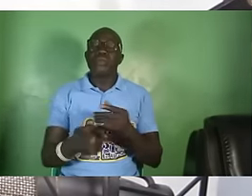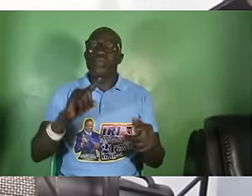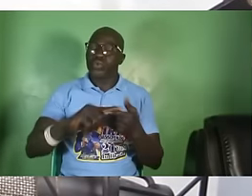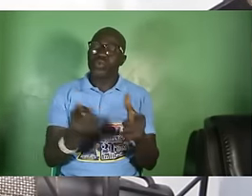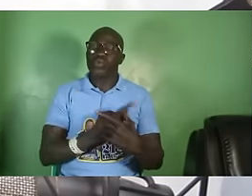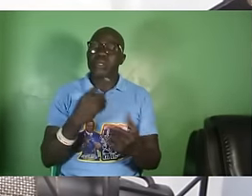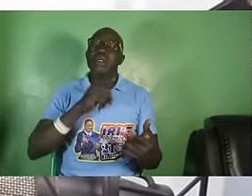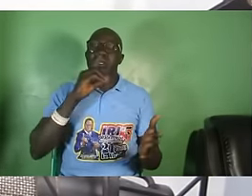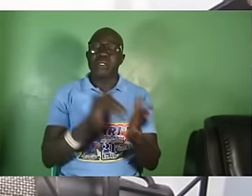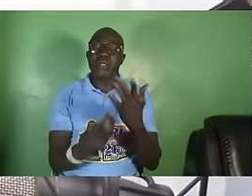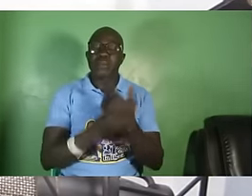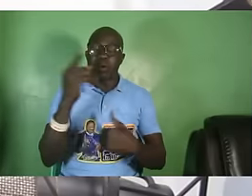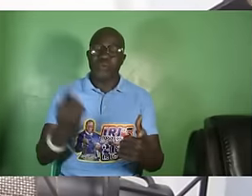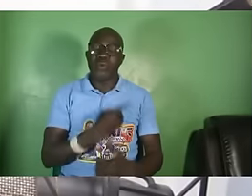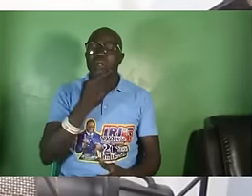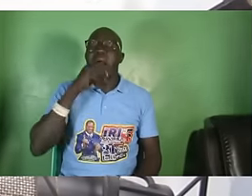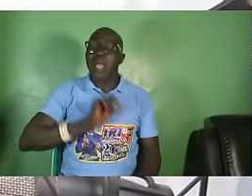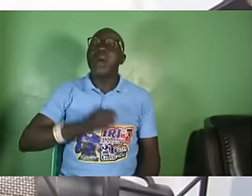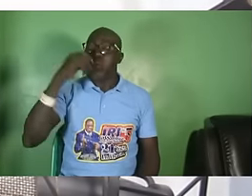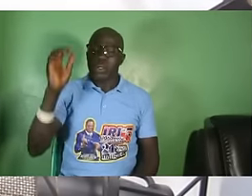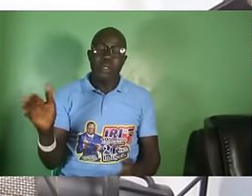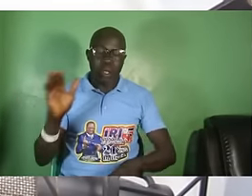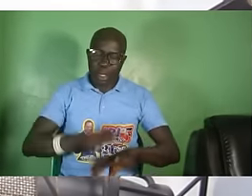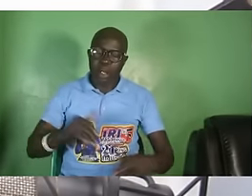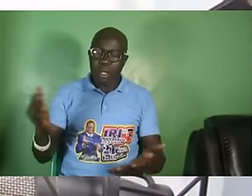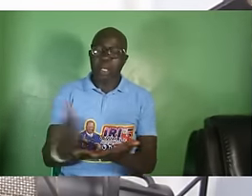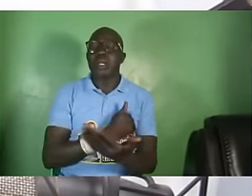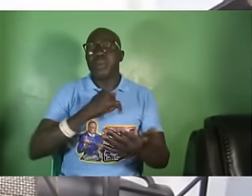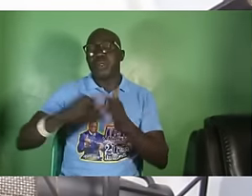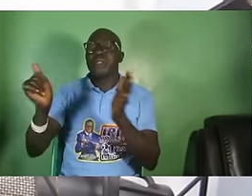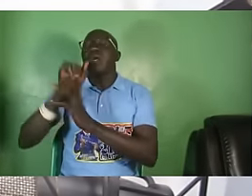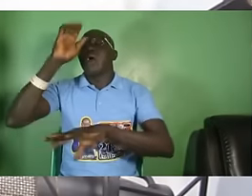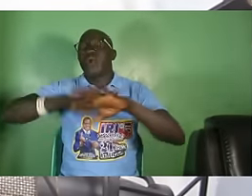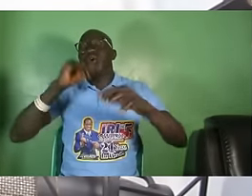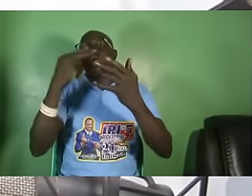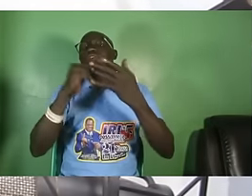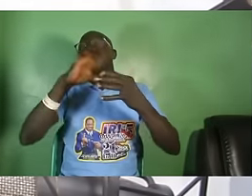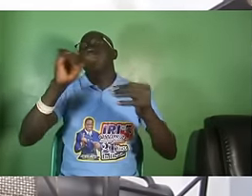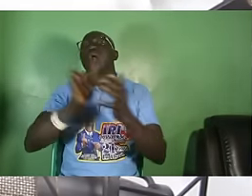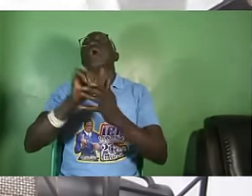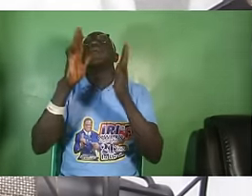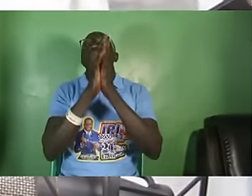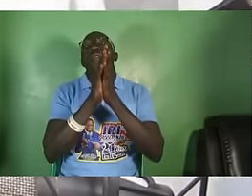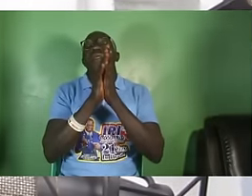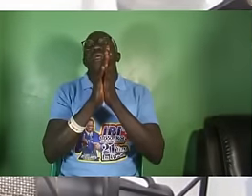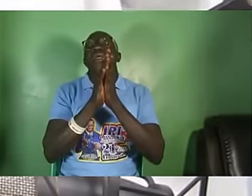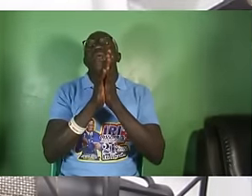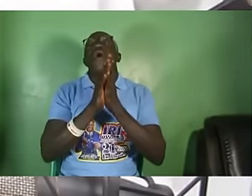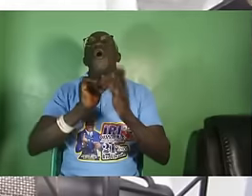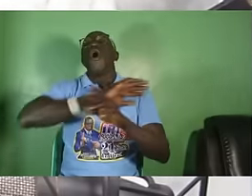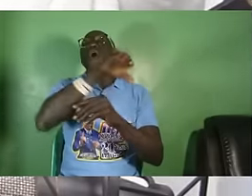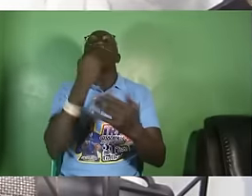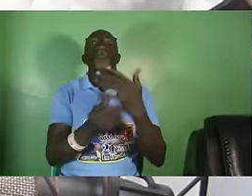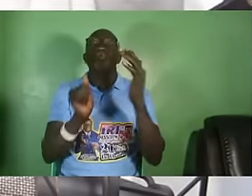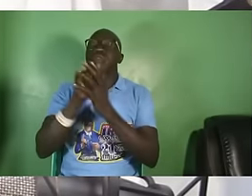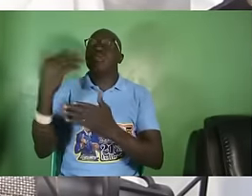December 1. Today is December 1. Claim you must claim it. Call the name of Jesus. That's where me. Call the Spirit. You pray. I'm going to let it